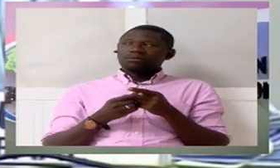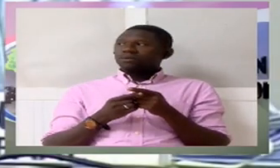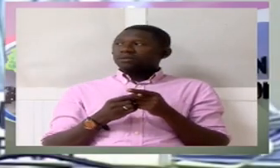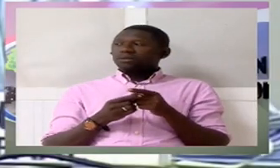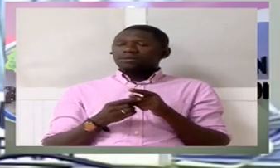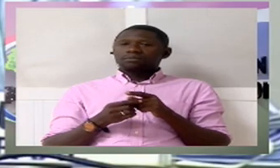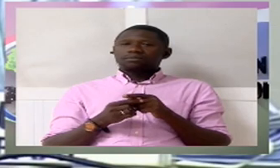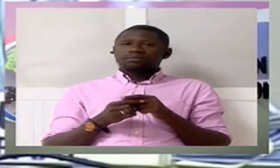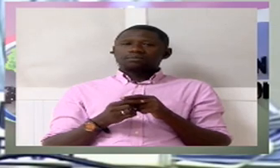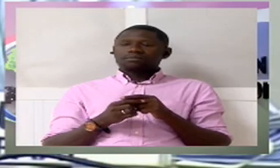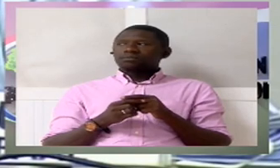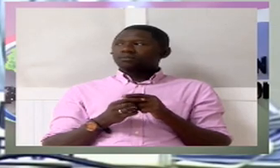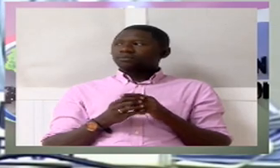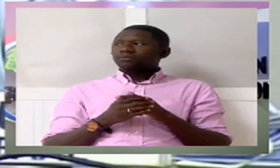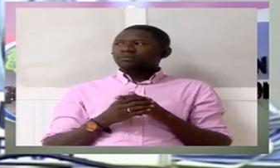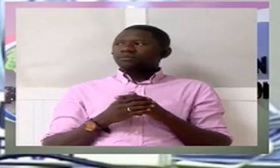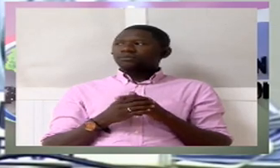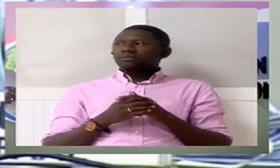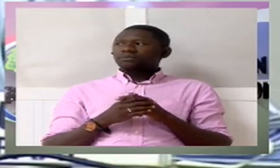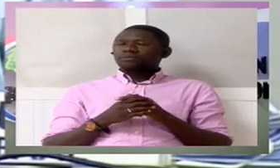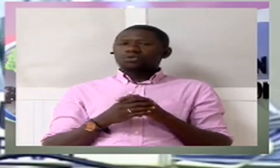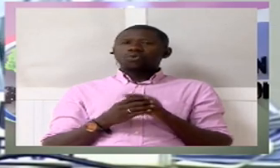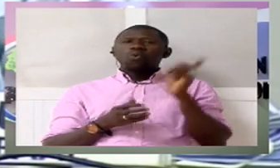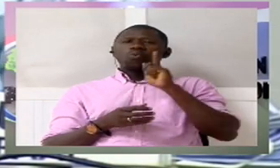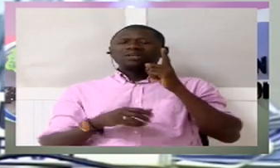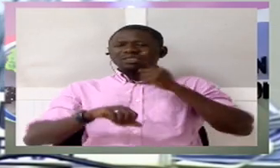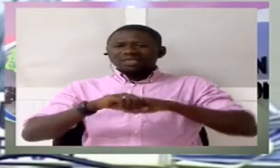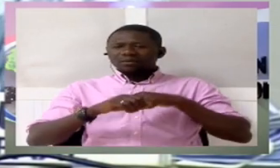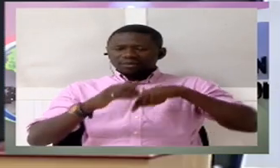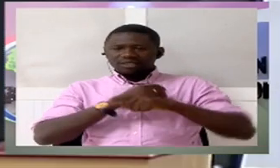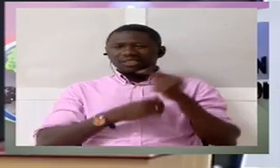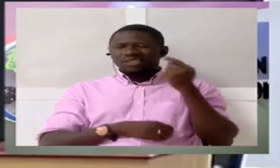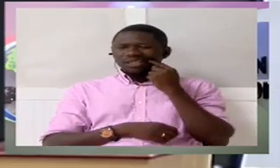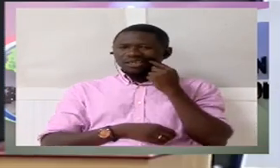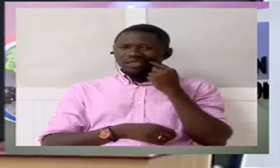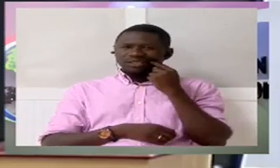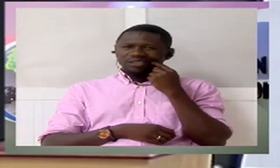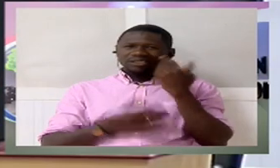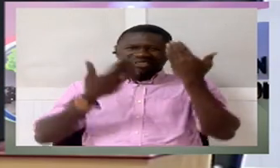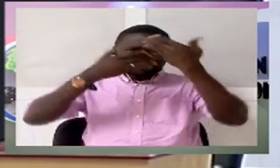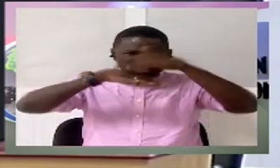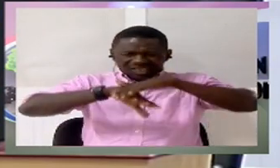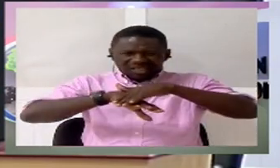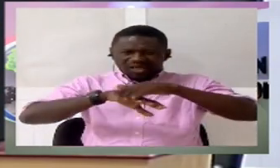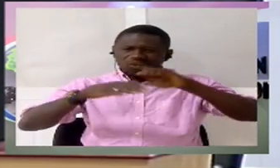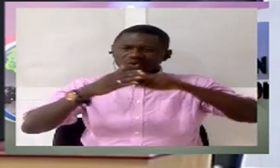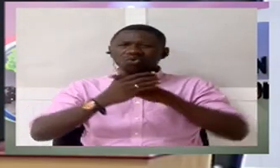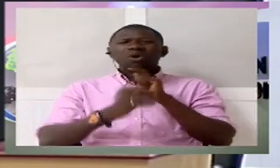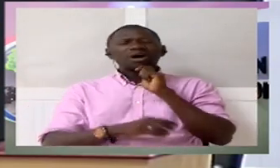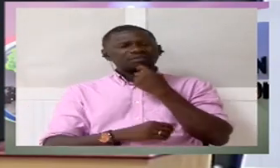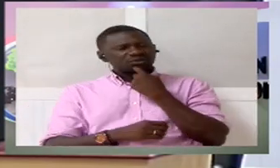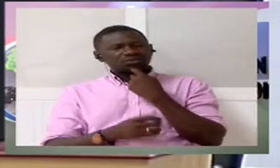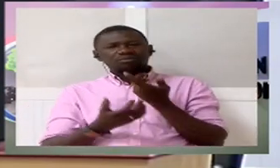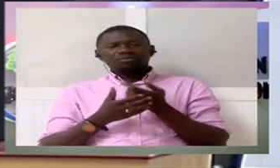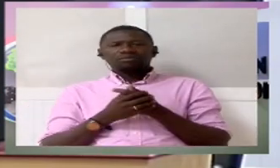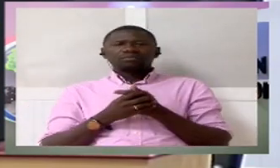better. What time in the day? Was it at night or was it in the afternoon? What is malam? Tilibulo